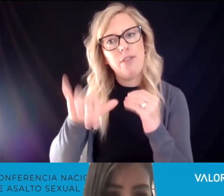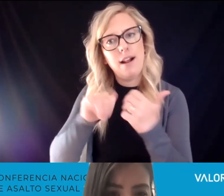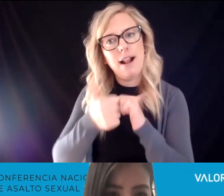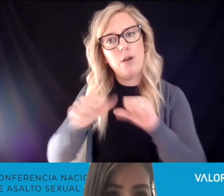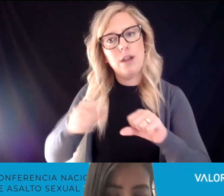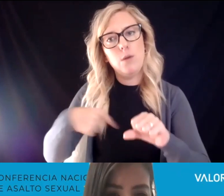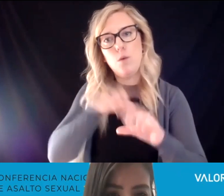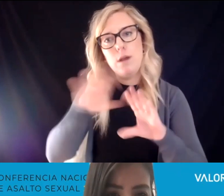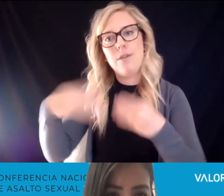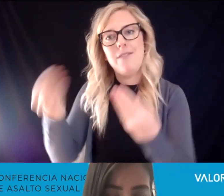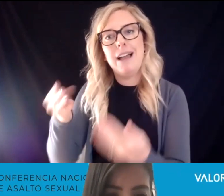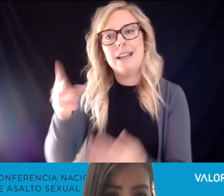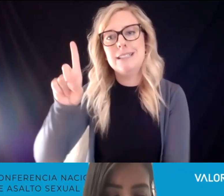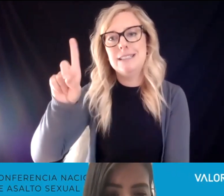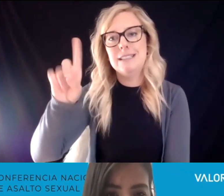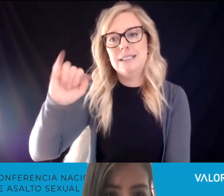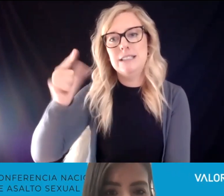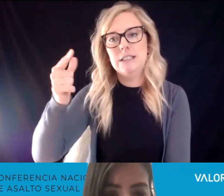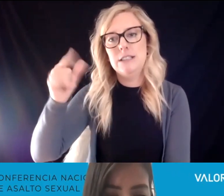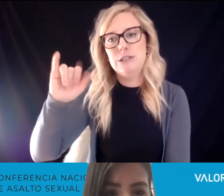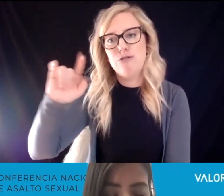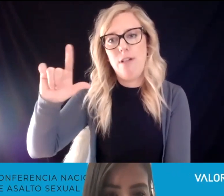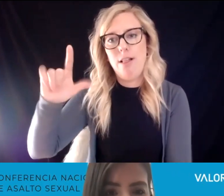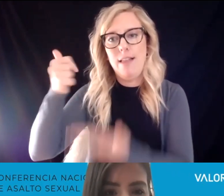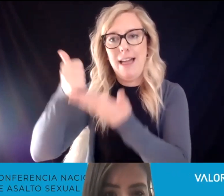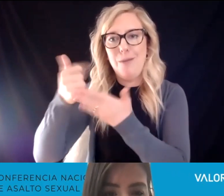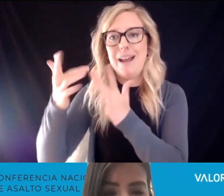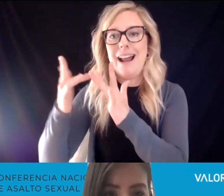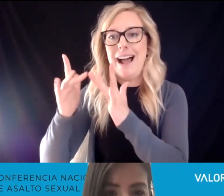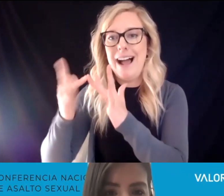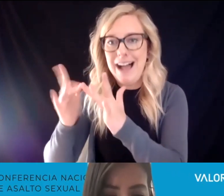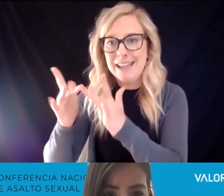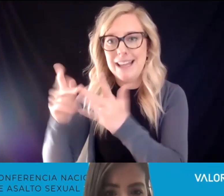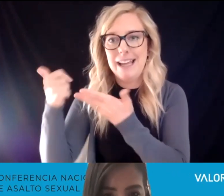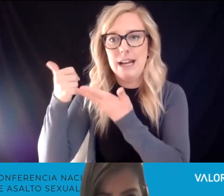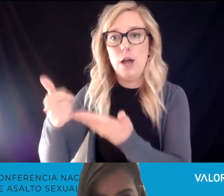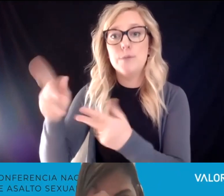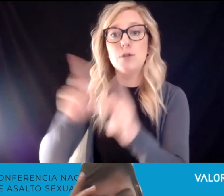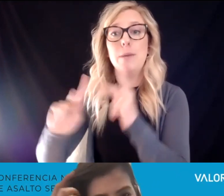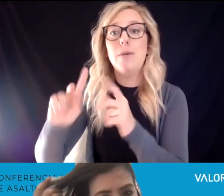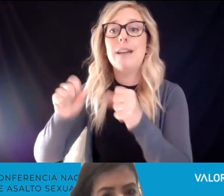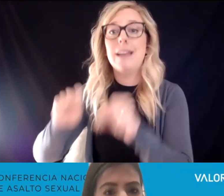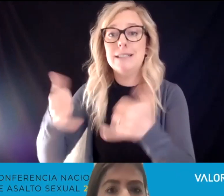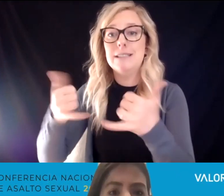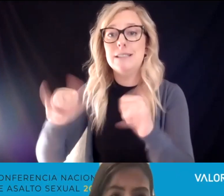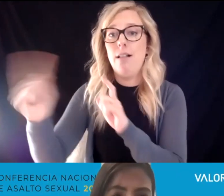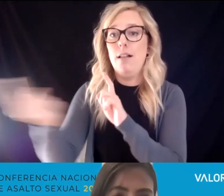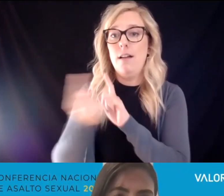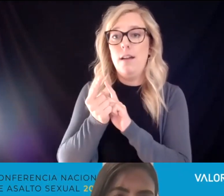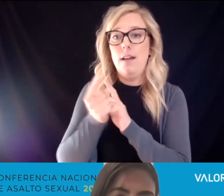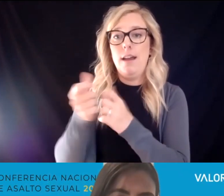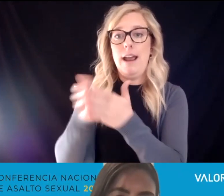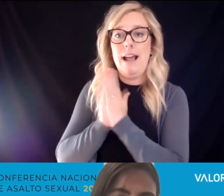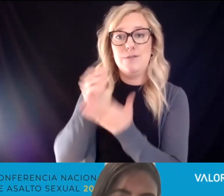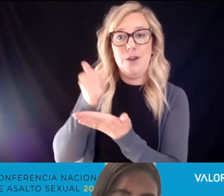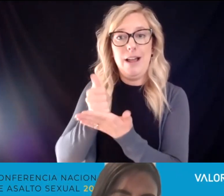digital help, an online network, so people can turn to us for help, because it's people that count at the end of the day.